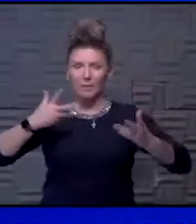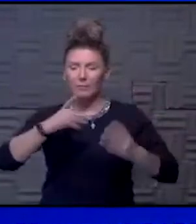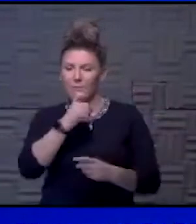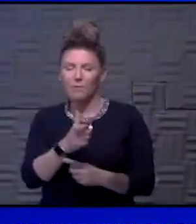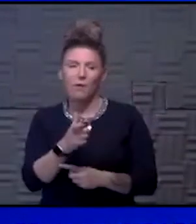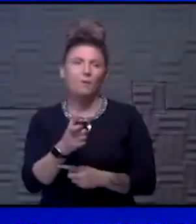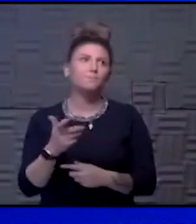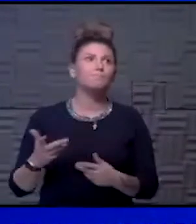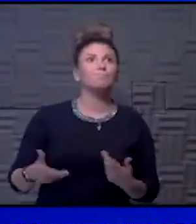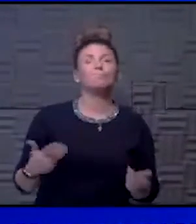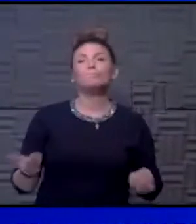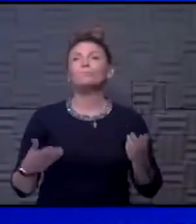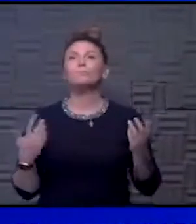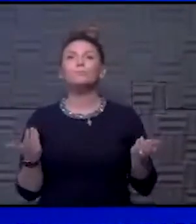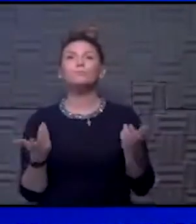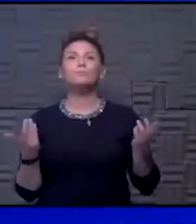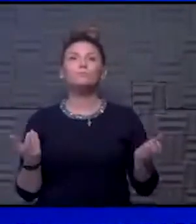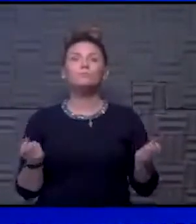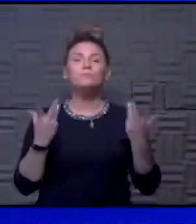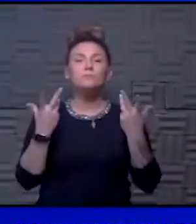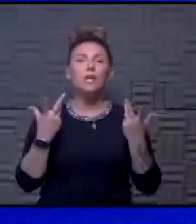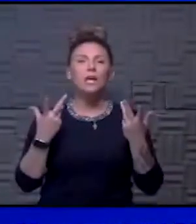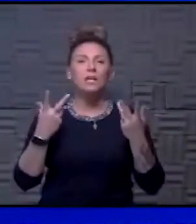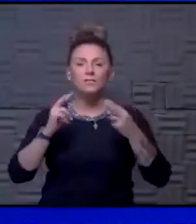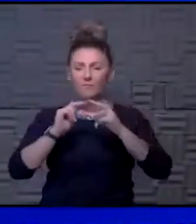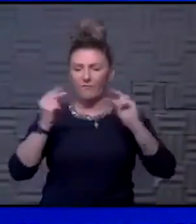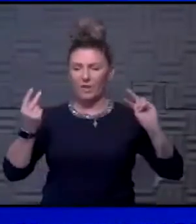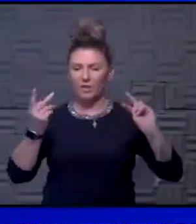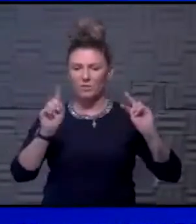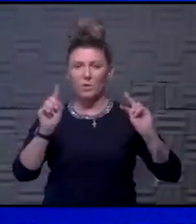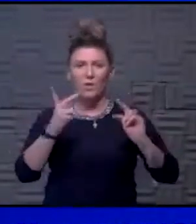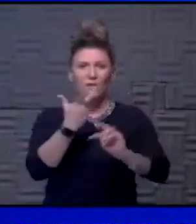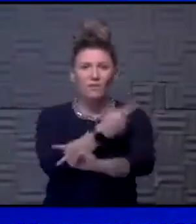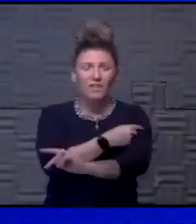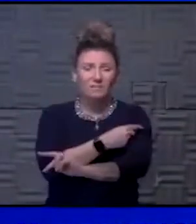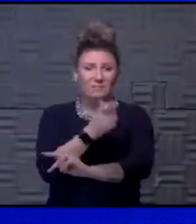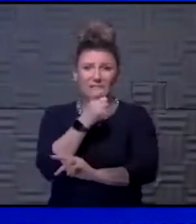have, or a lot of new variants where the vaccine may not have the